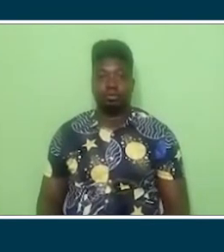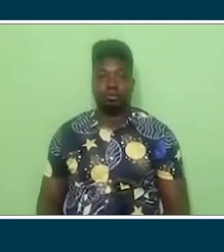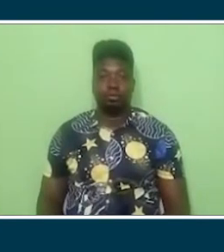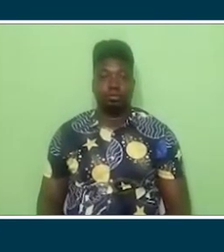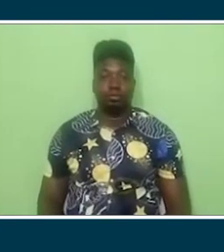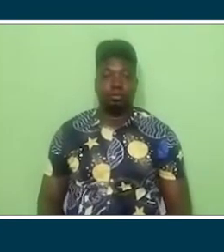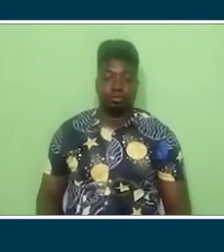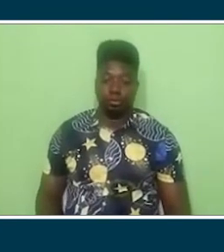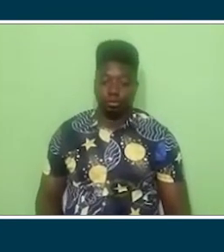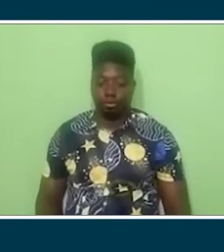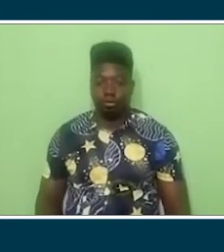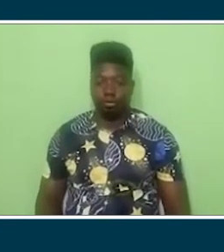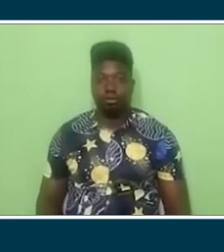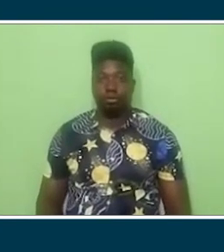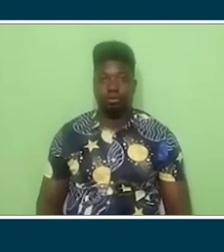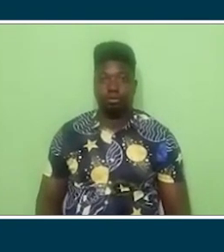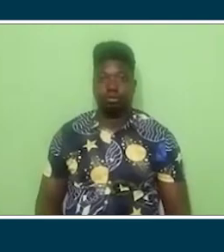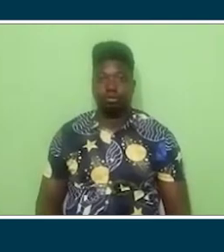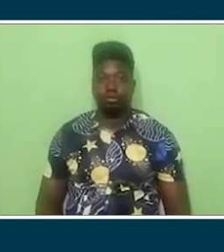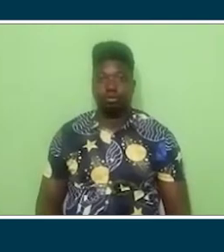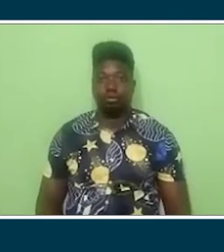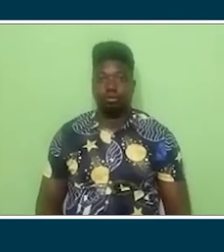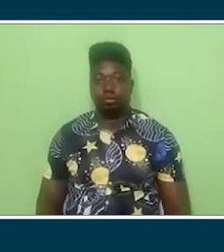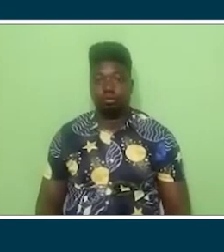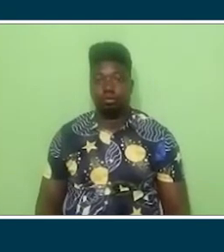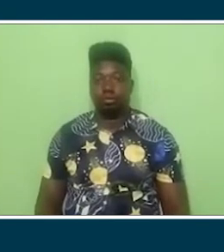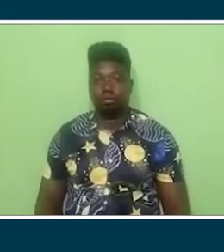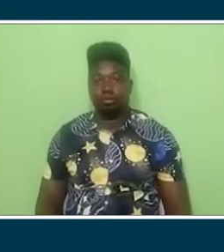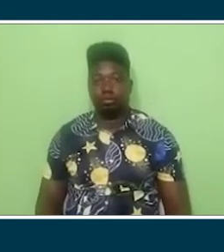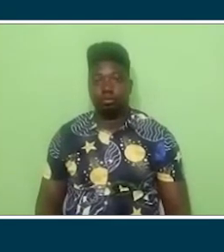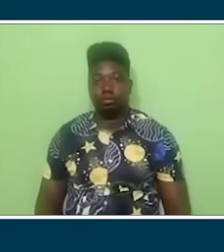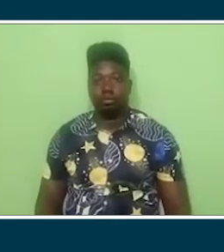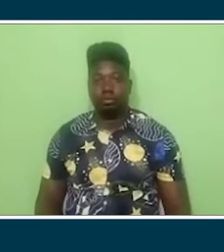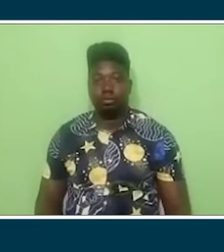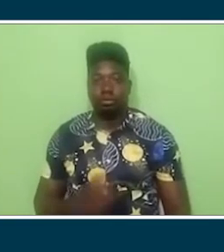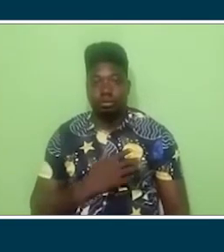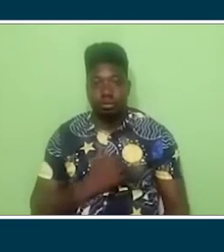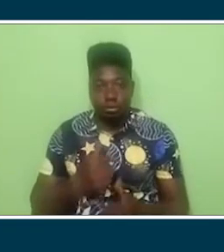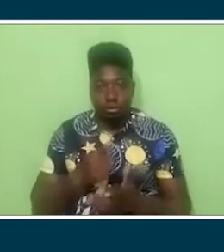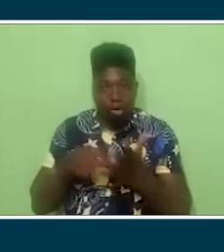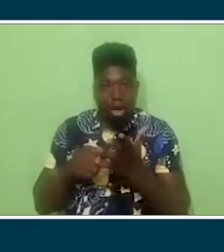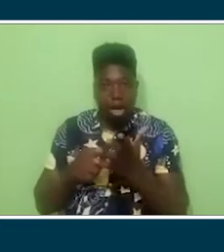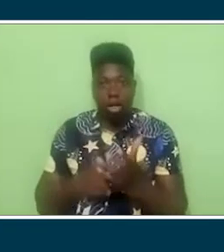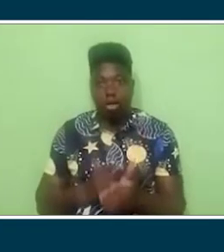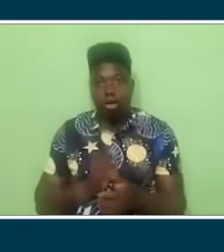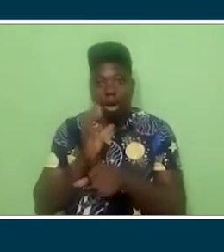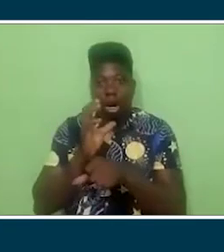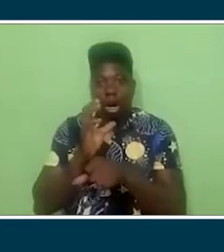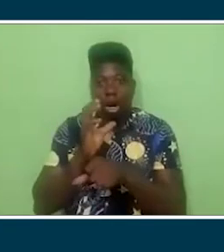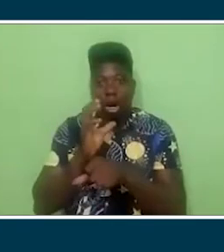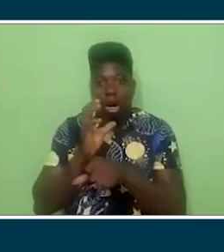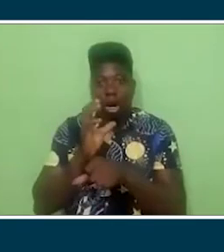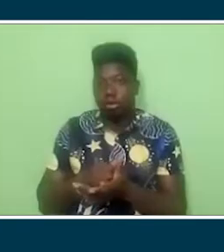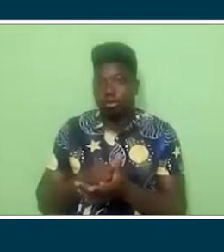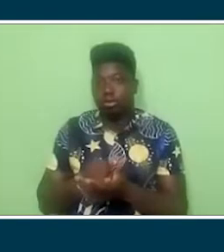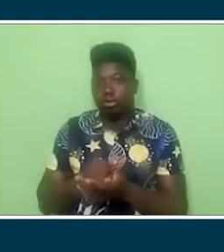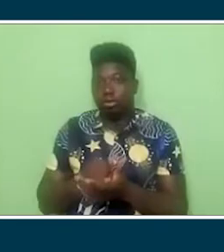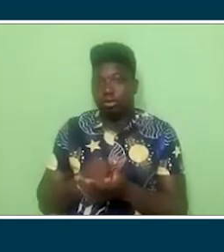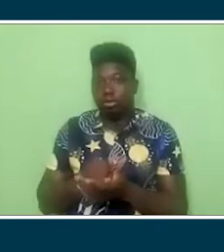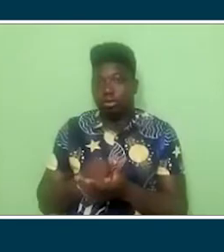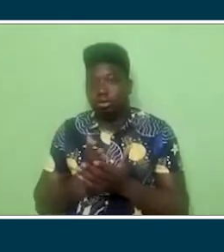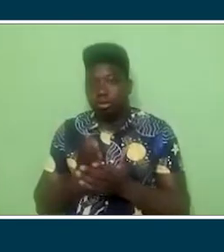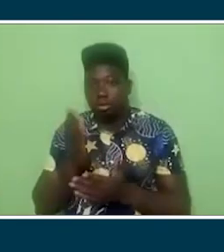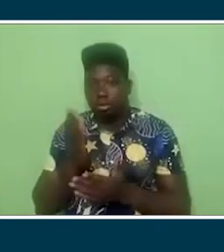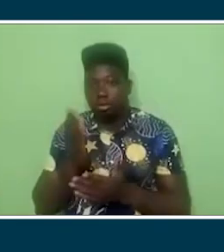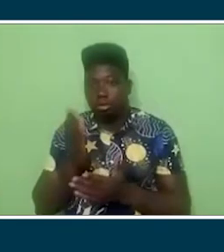colonialism, right? And this like supremacy culture that Nicole named, like there's in the